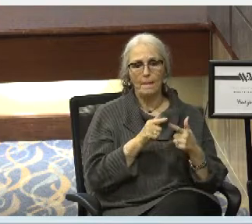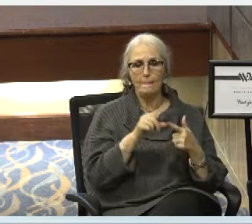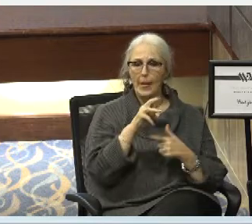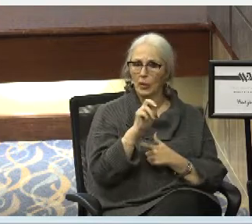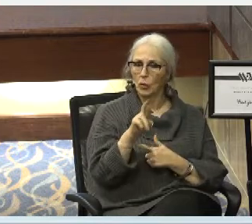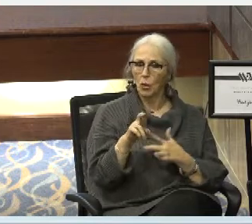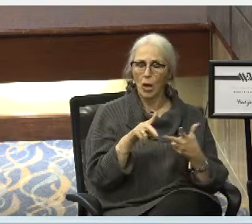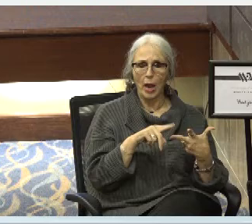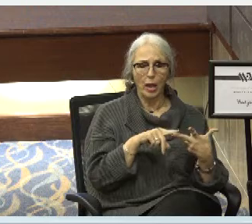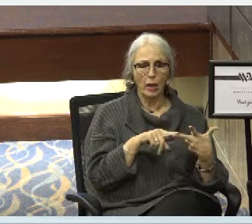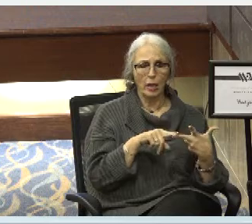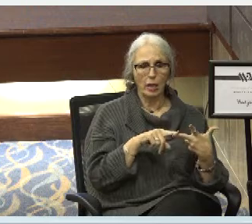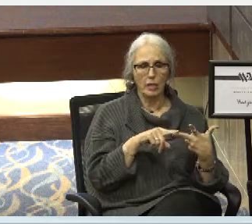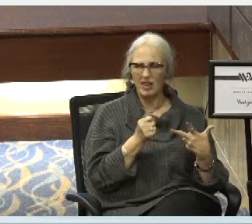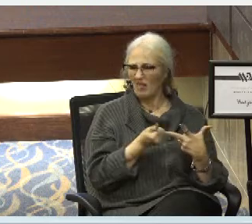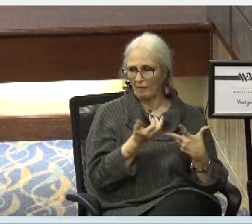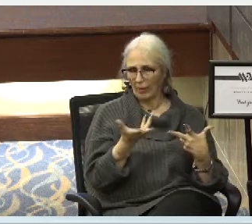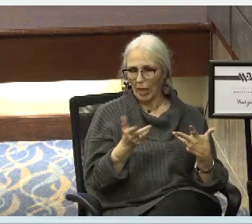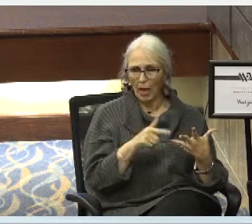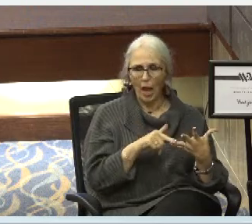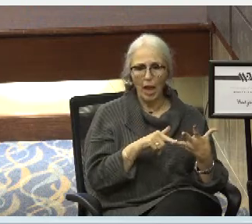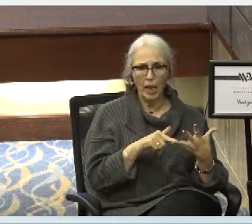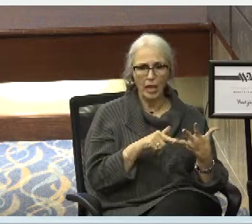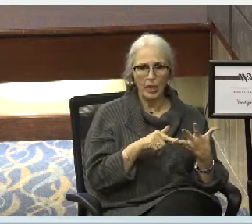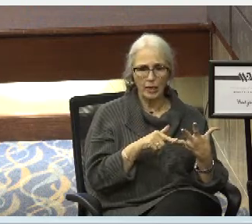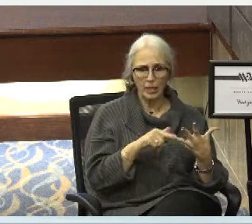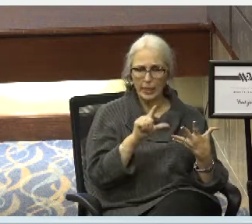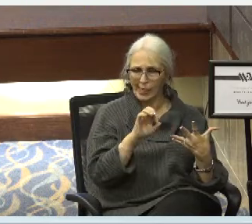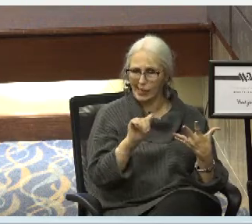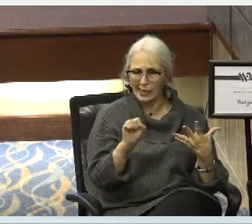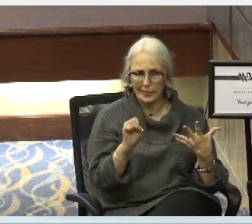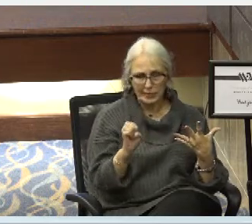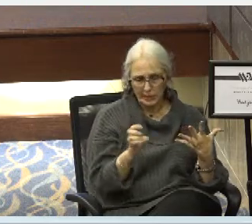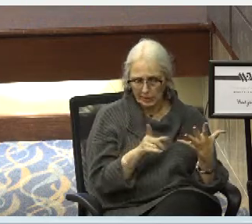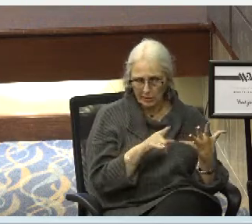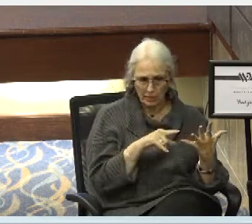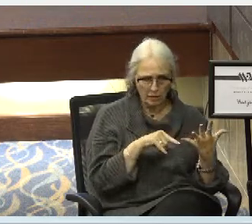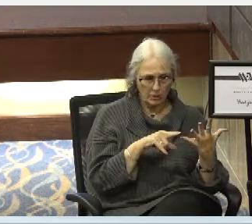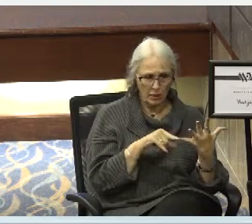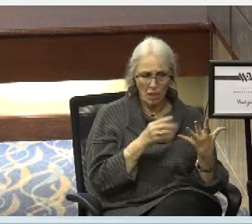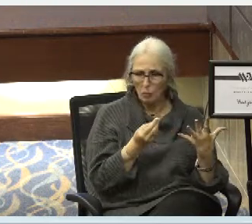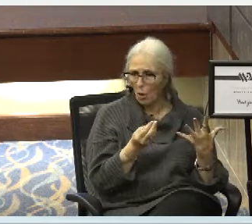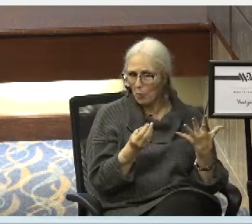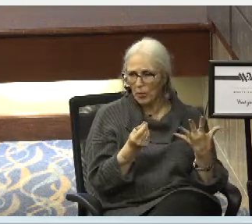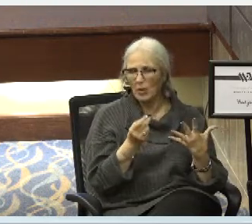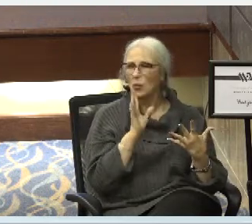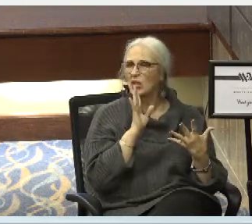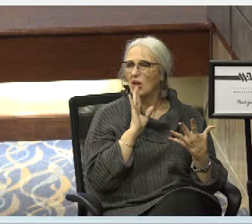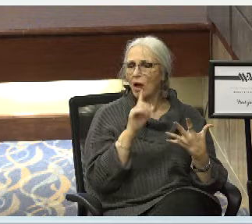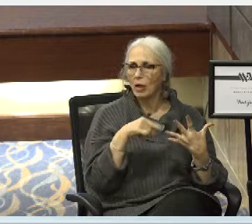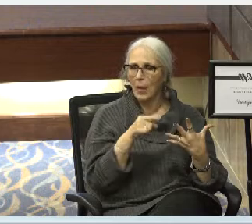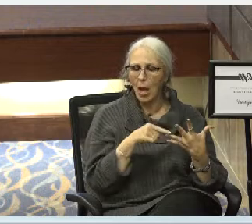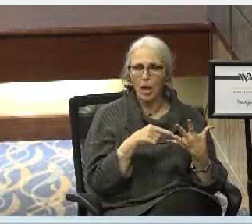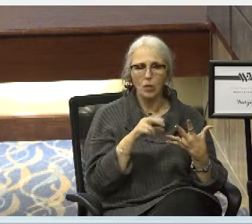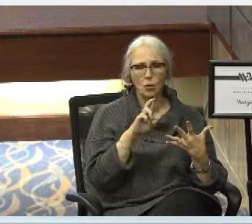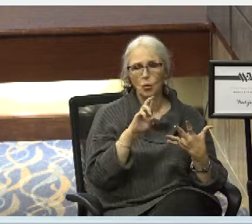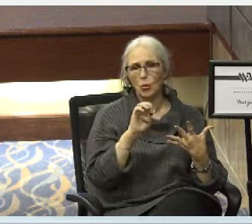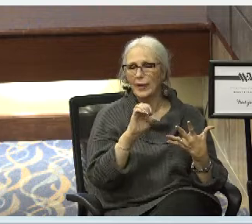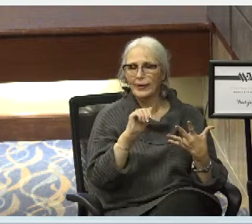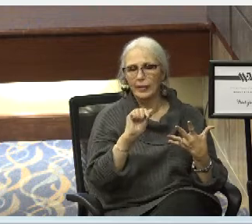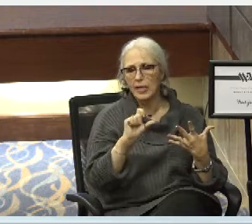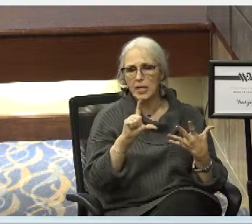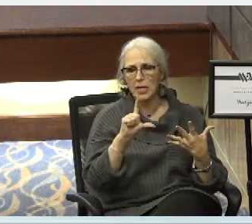umbrella agreement for everything. Lease Agreement for the property that I just talked about, real estate purchase and